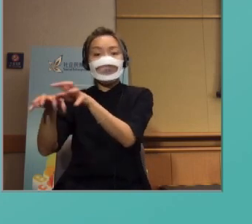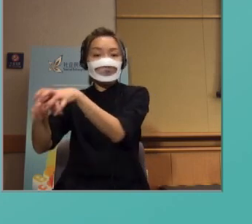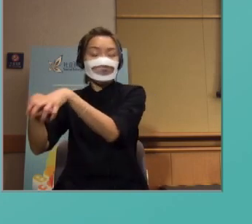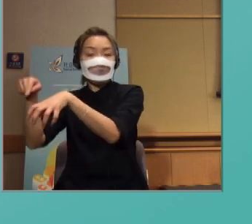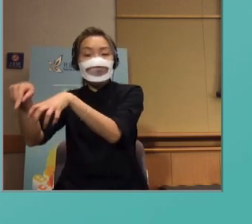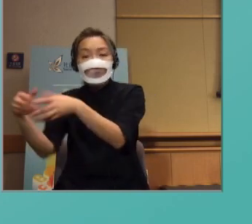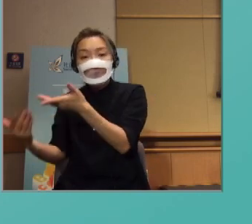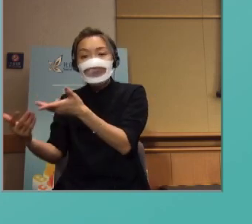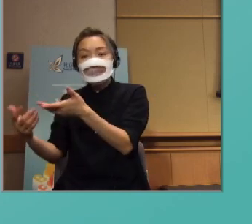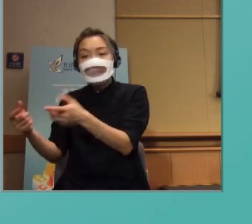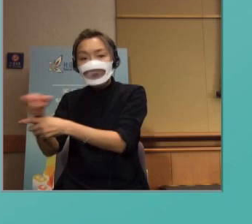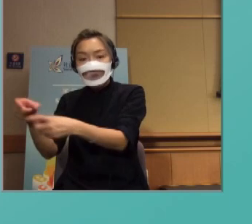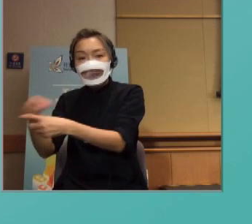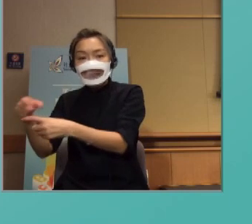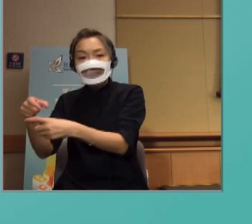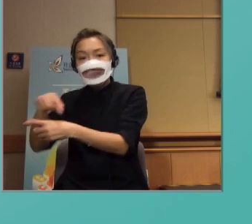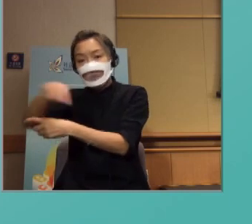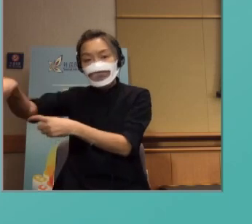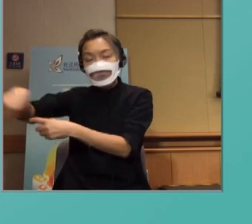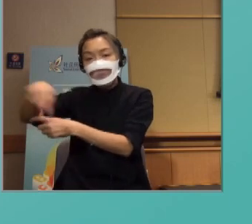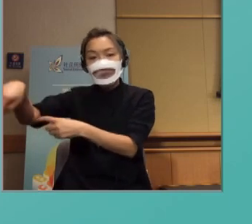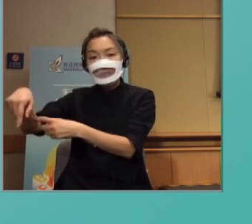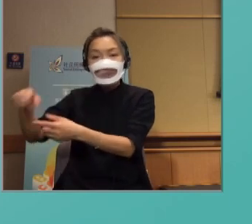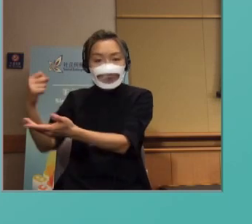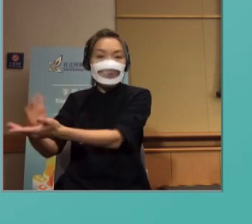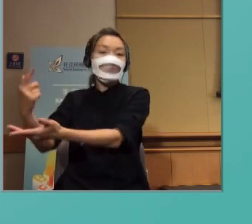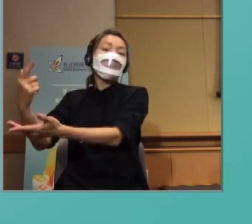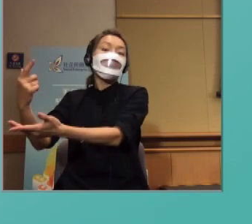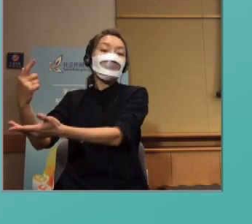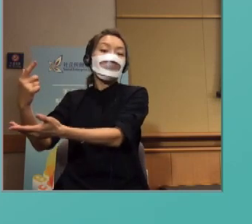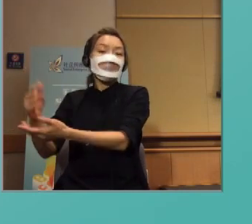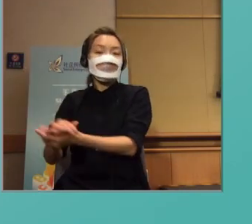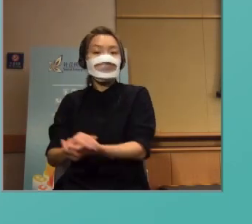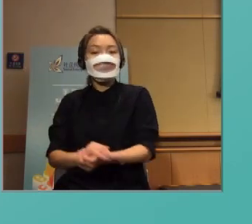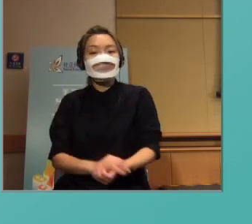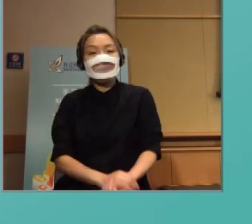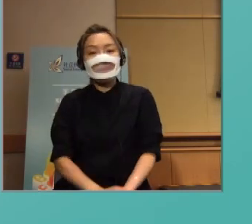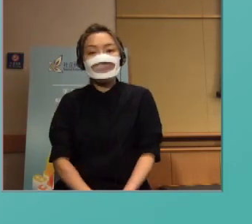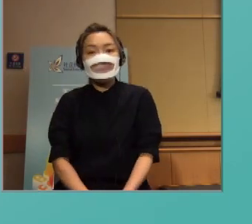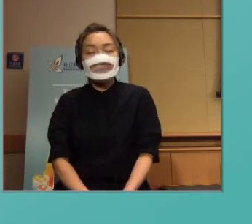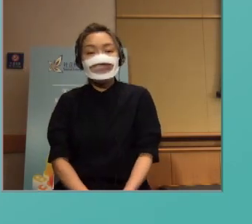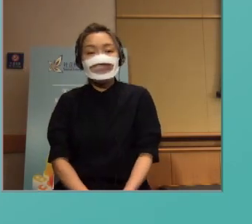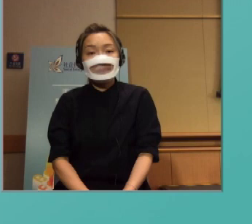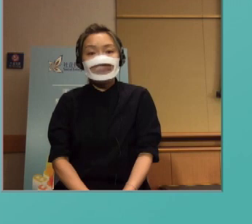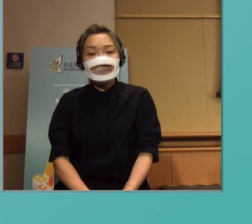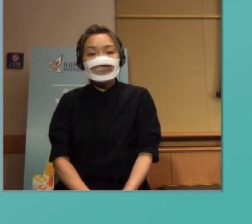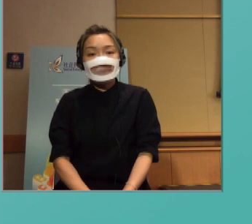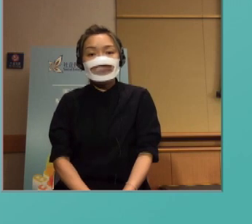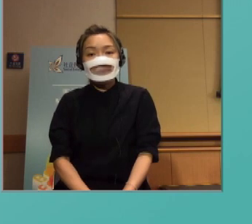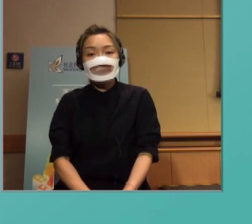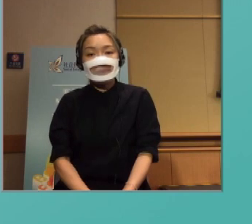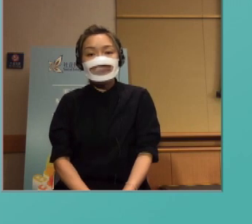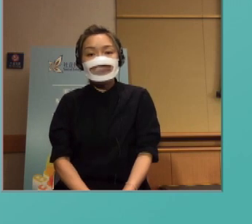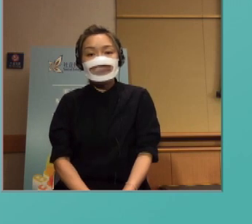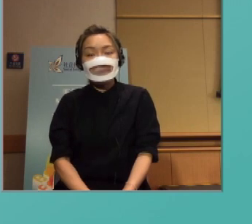rich. And that's basically how one should view basically what we see with non-fungible tokens with property rights. So I'll close with this. And I think this is the fundamental of it